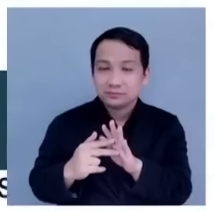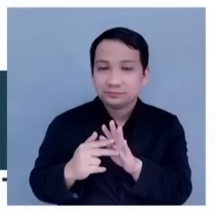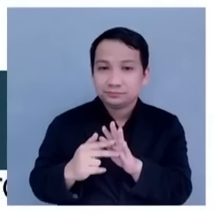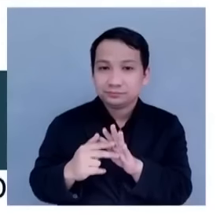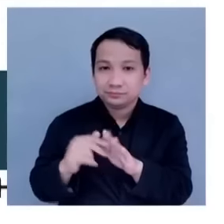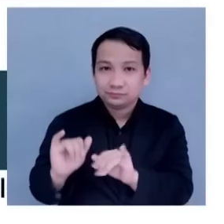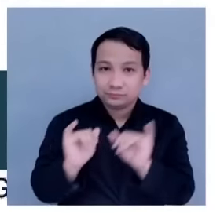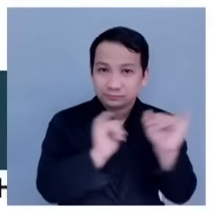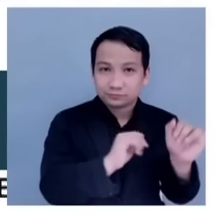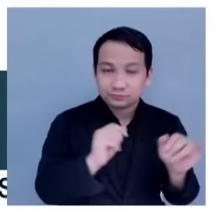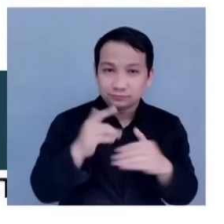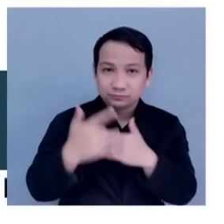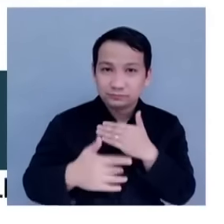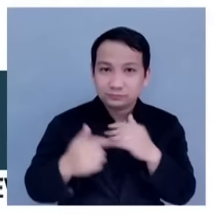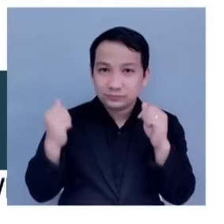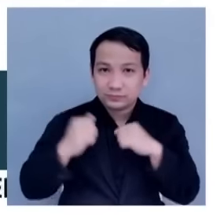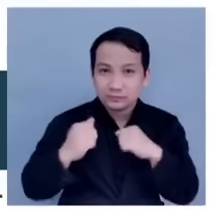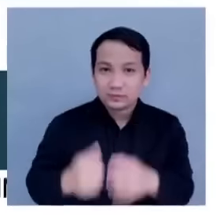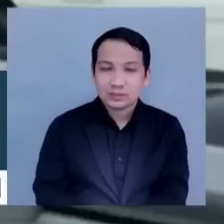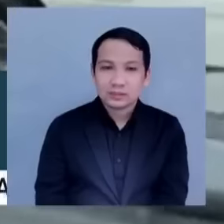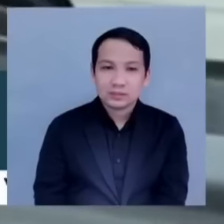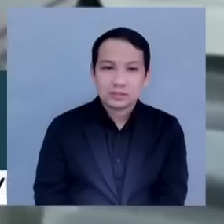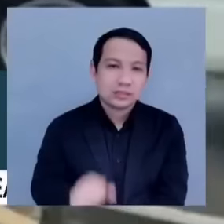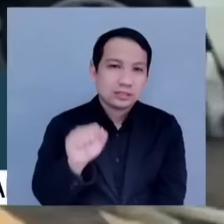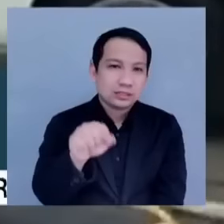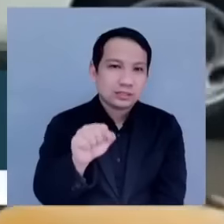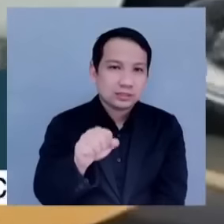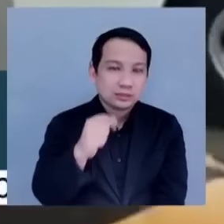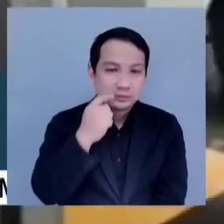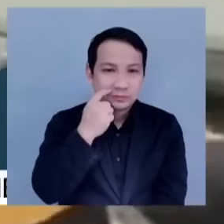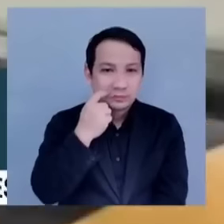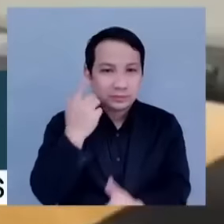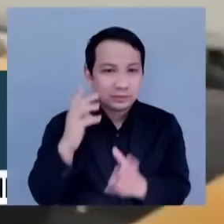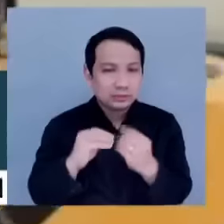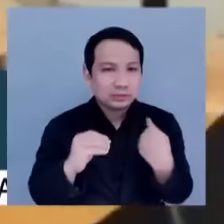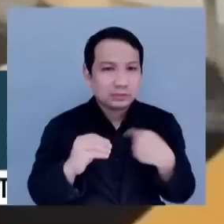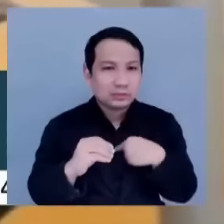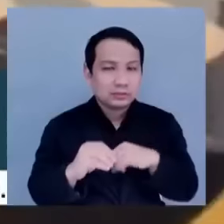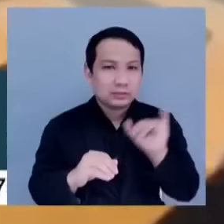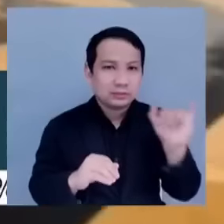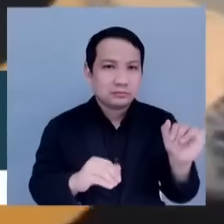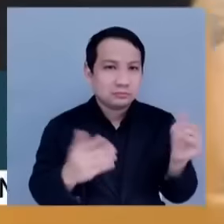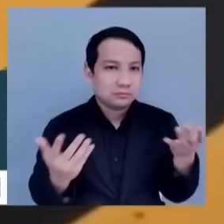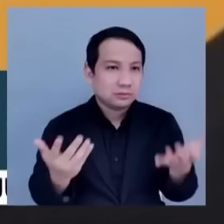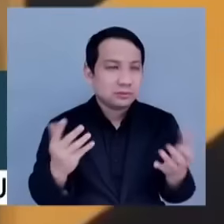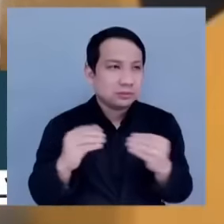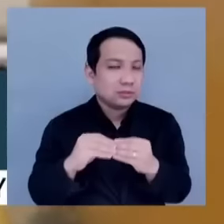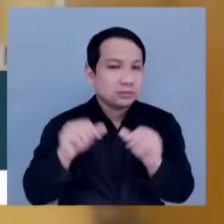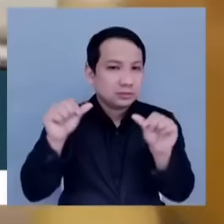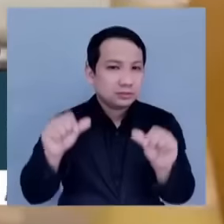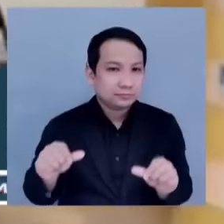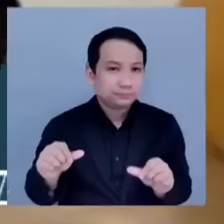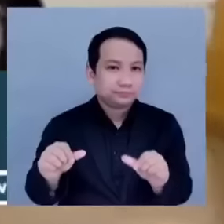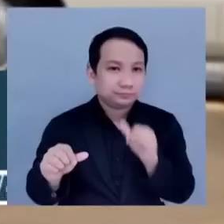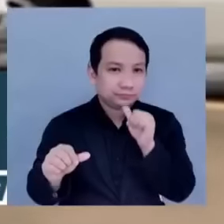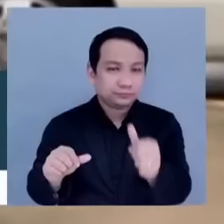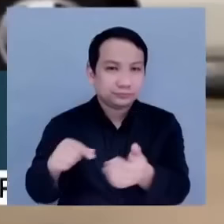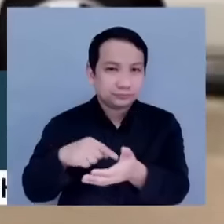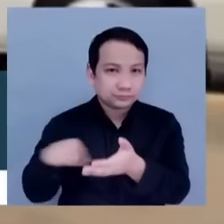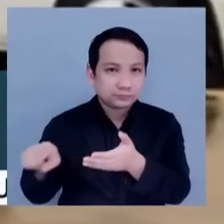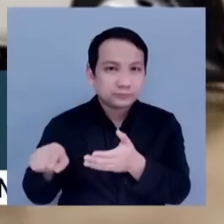upon? Yes, yes, Carmina, she still be detained whether she post bail or not because